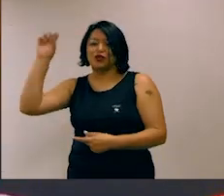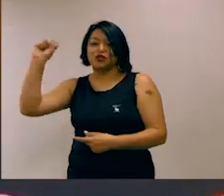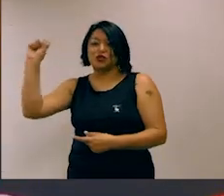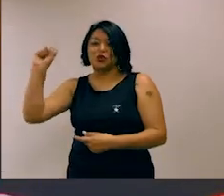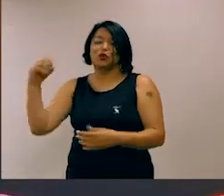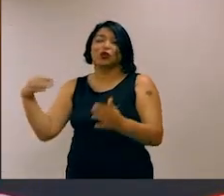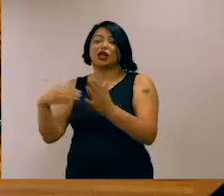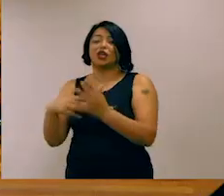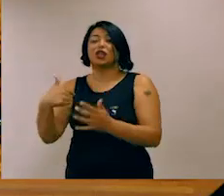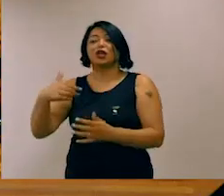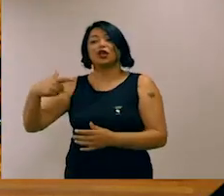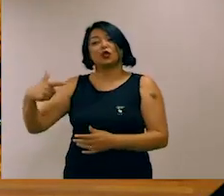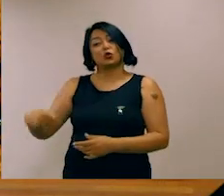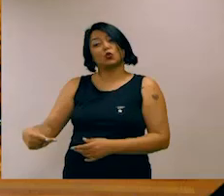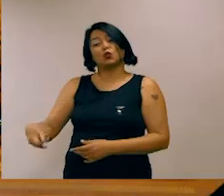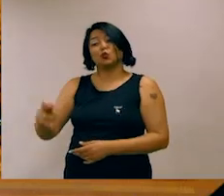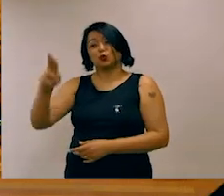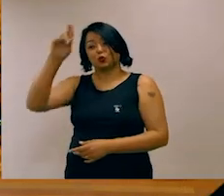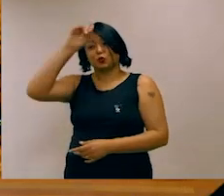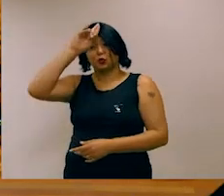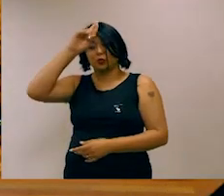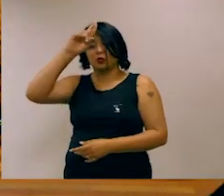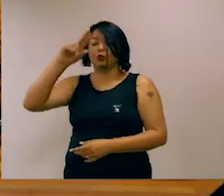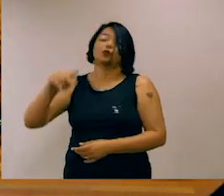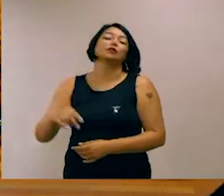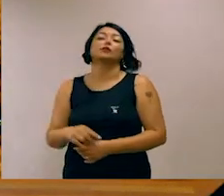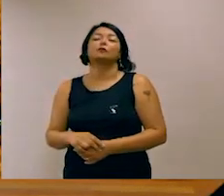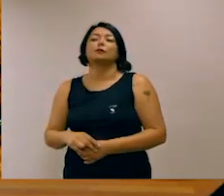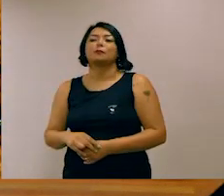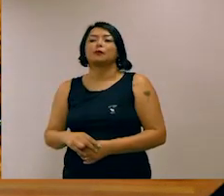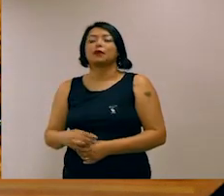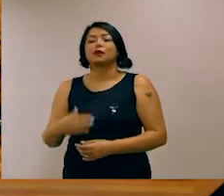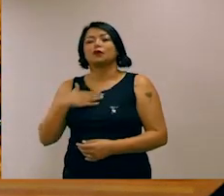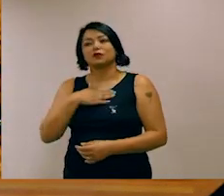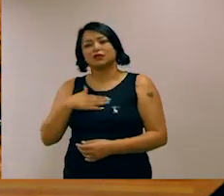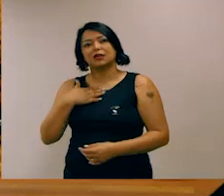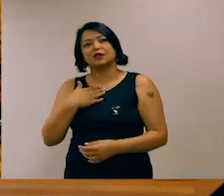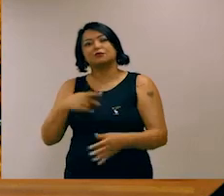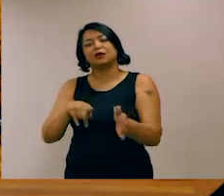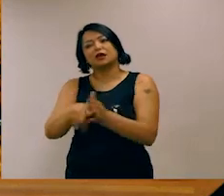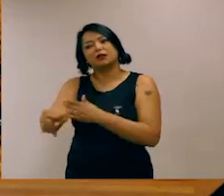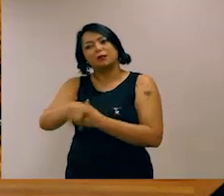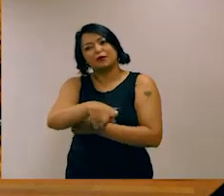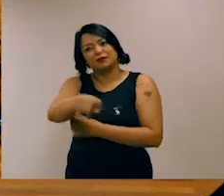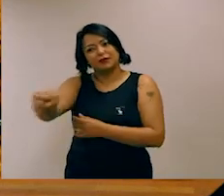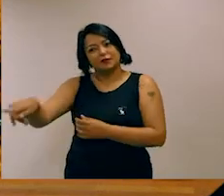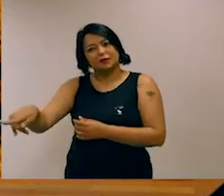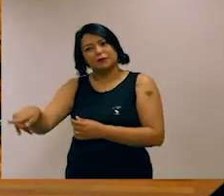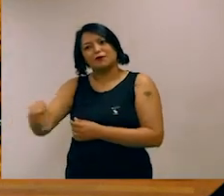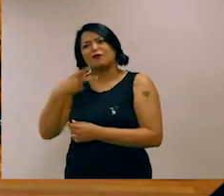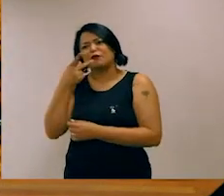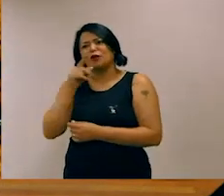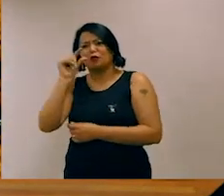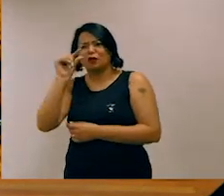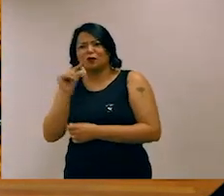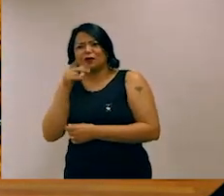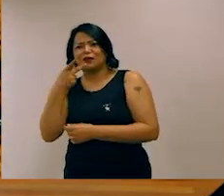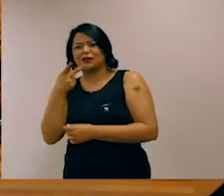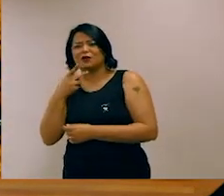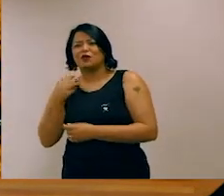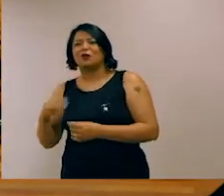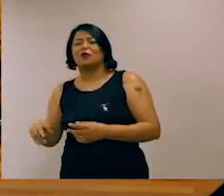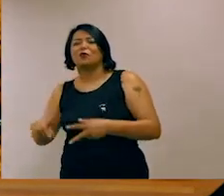I'd like to ask you to speak a little more about this workshop on Wednesday, if you can.